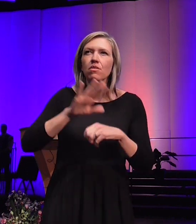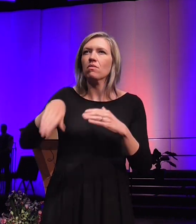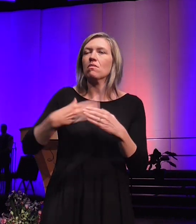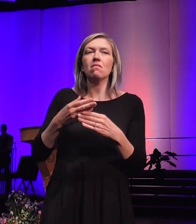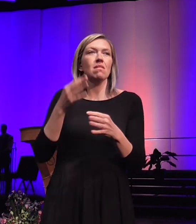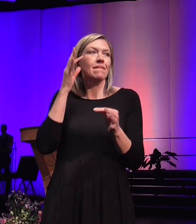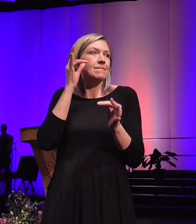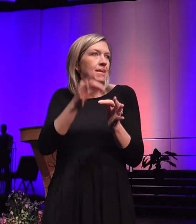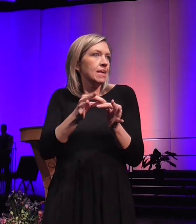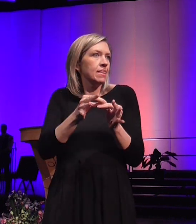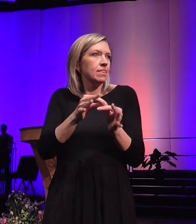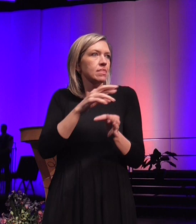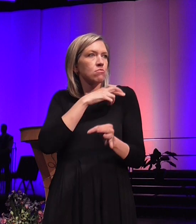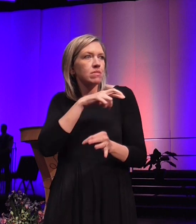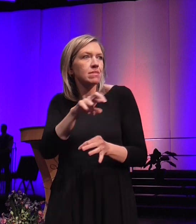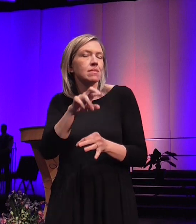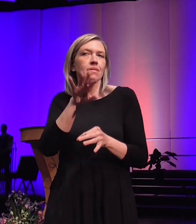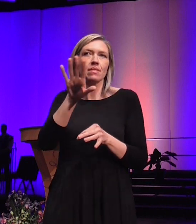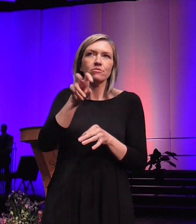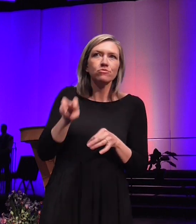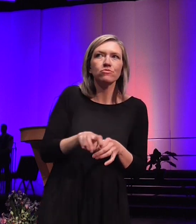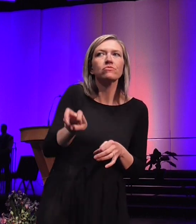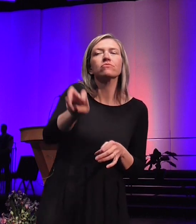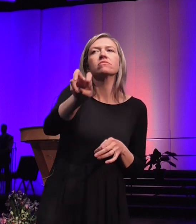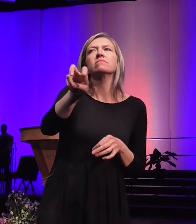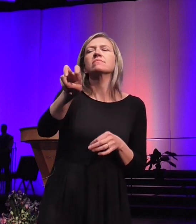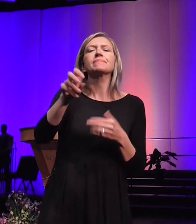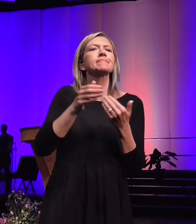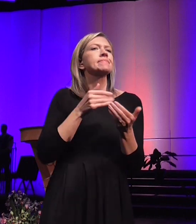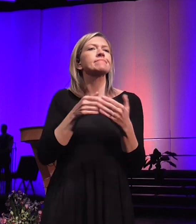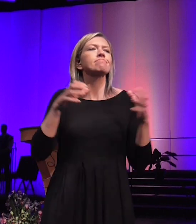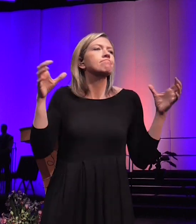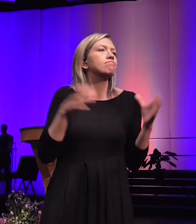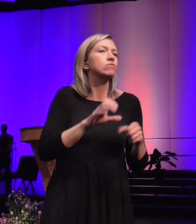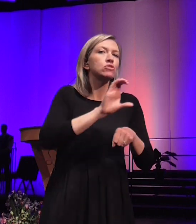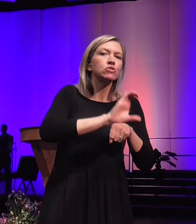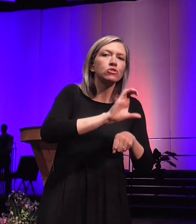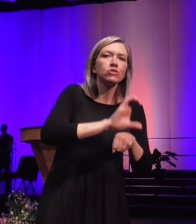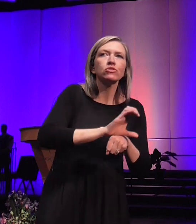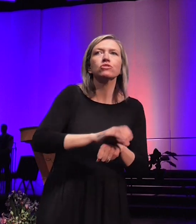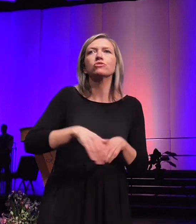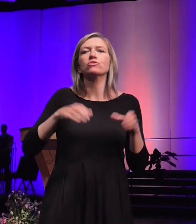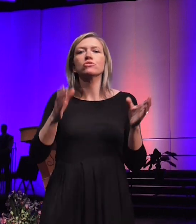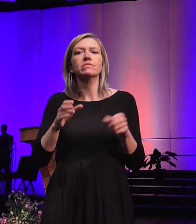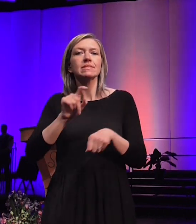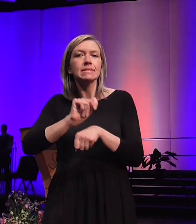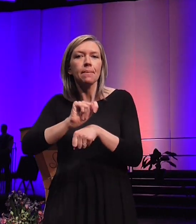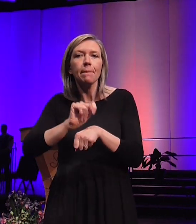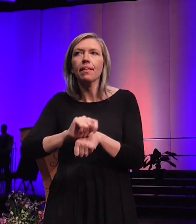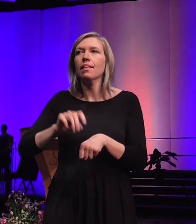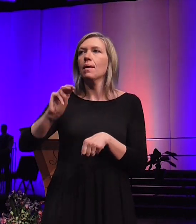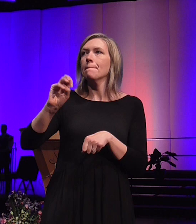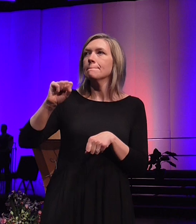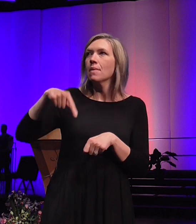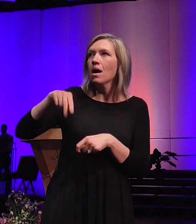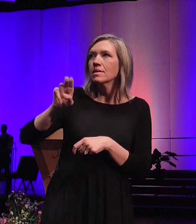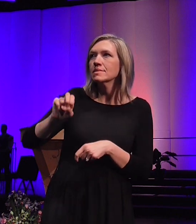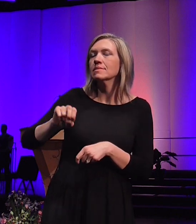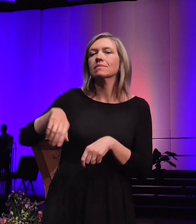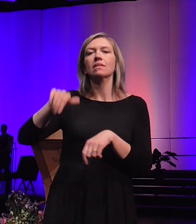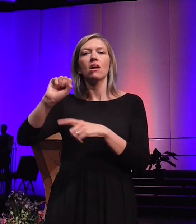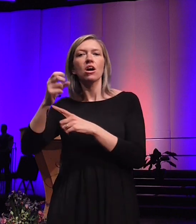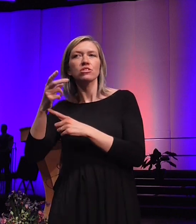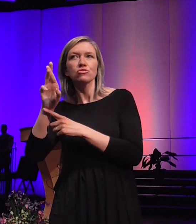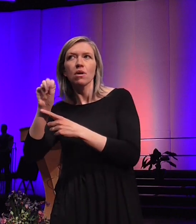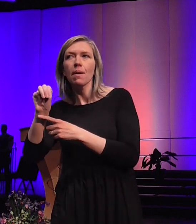paths, knowing that whether we gather in a church or an ashram or a temple or a mosque, or simply